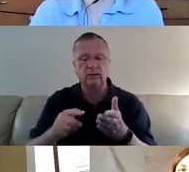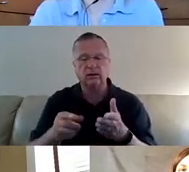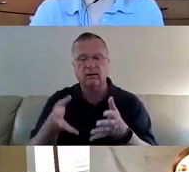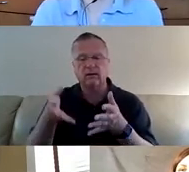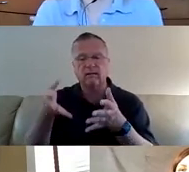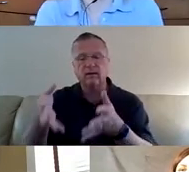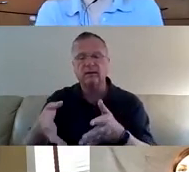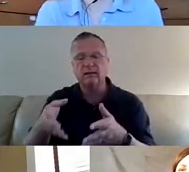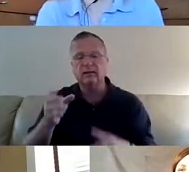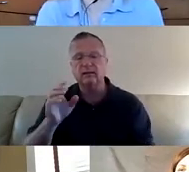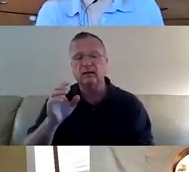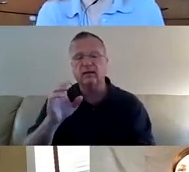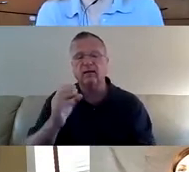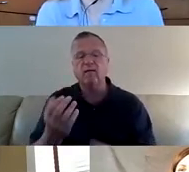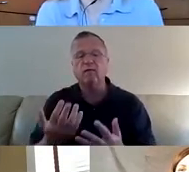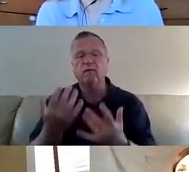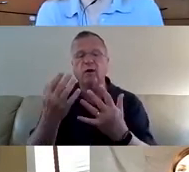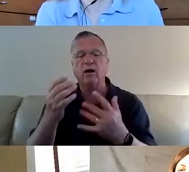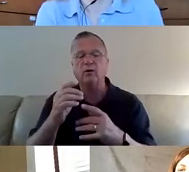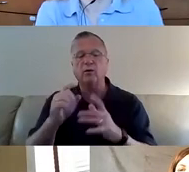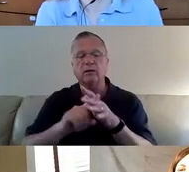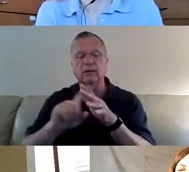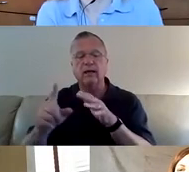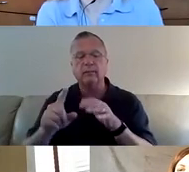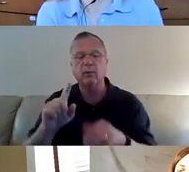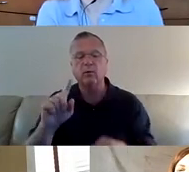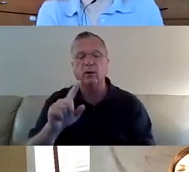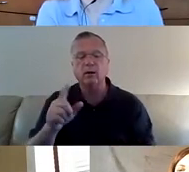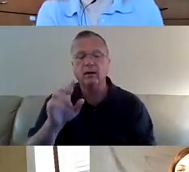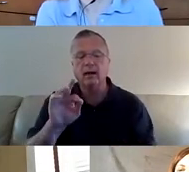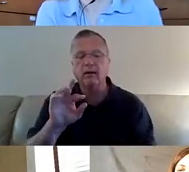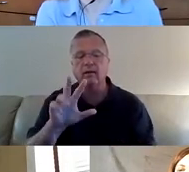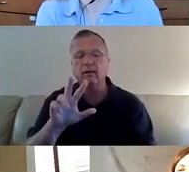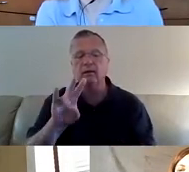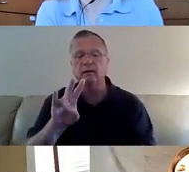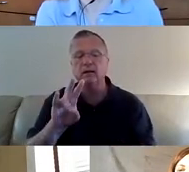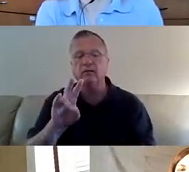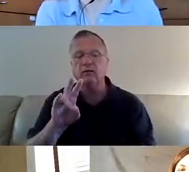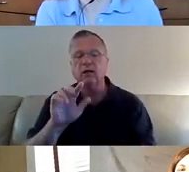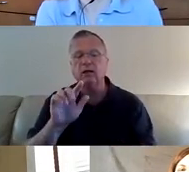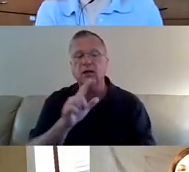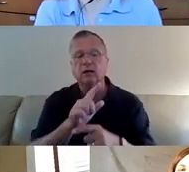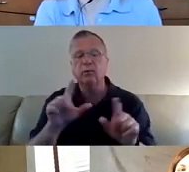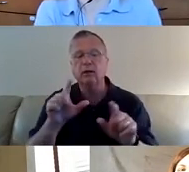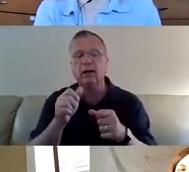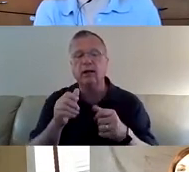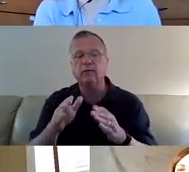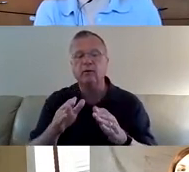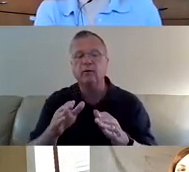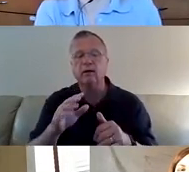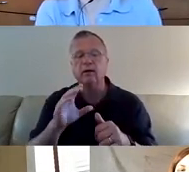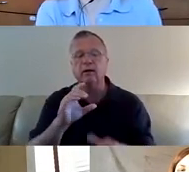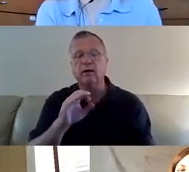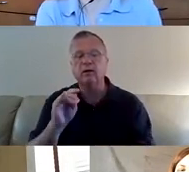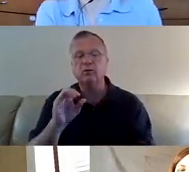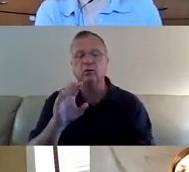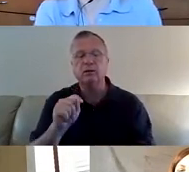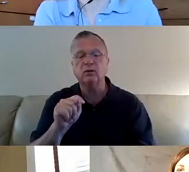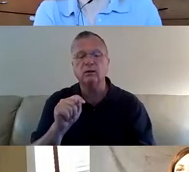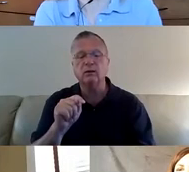escape at 937 Liberty Avenue, 2nd Ward, 6th Council District. Bill Number